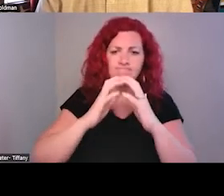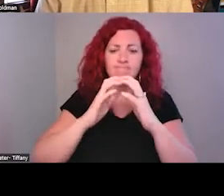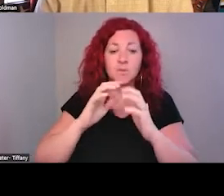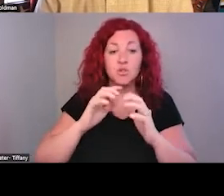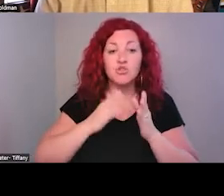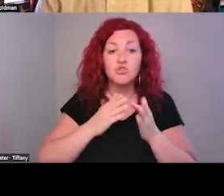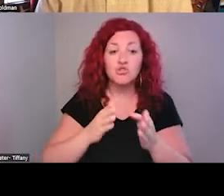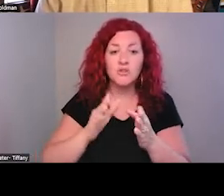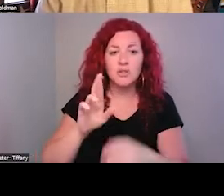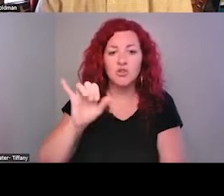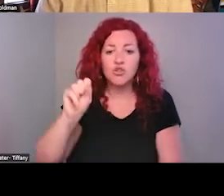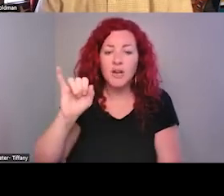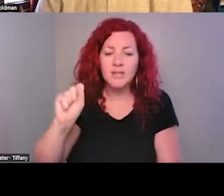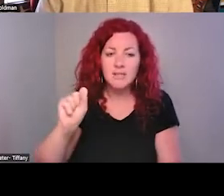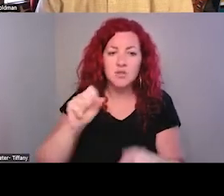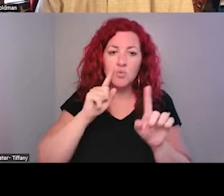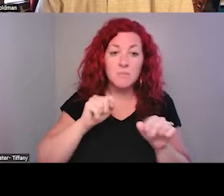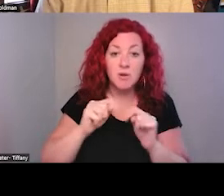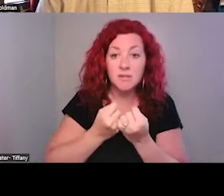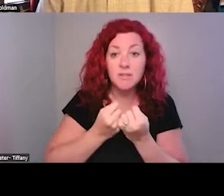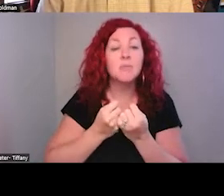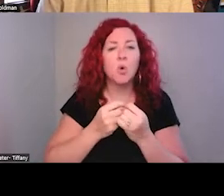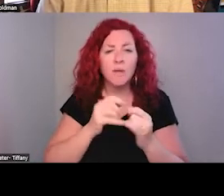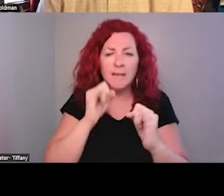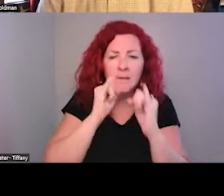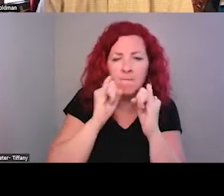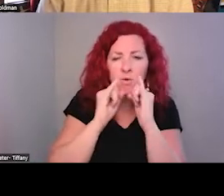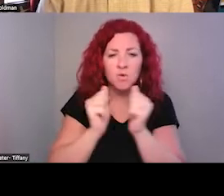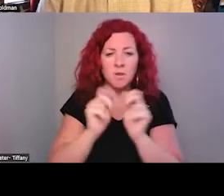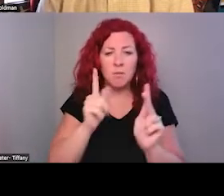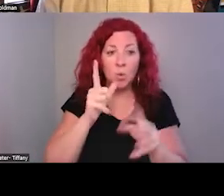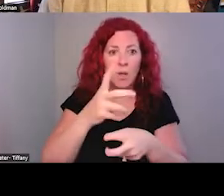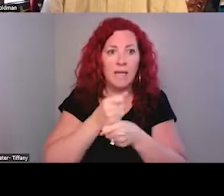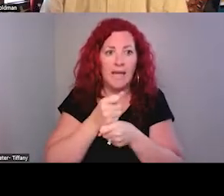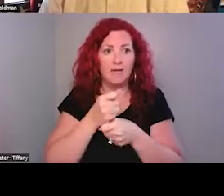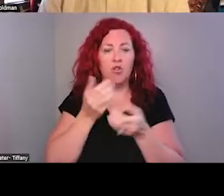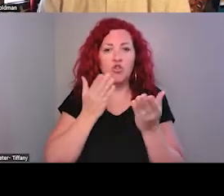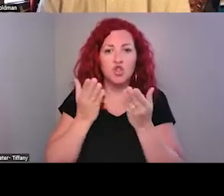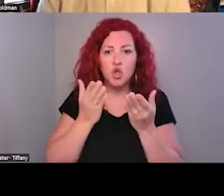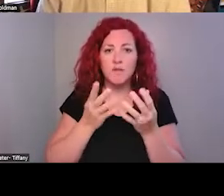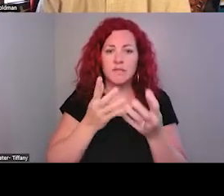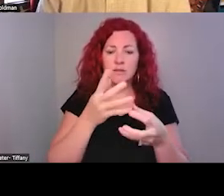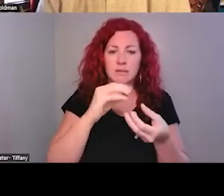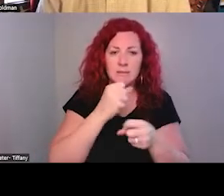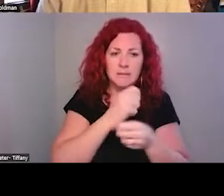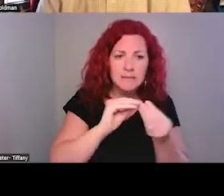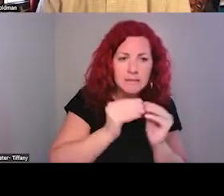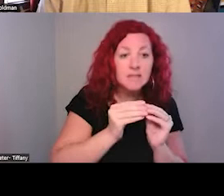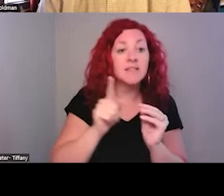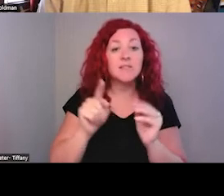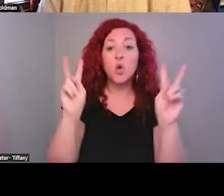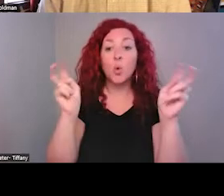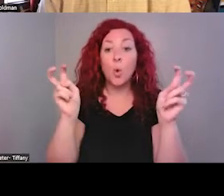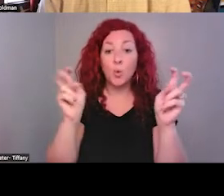a quantitative evaluation and also qualitative interviews with recipients of the service. And this is a quotation from one of these recipients that I'll read